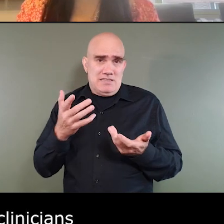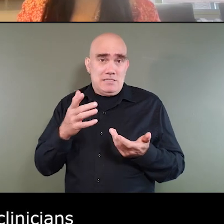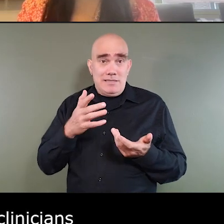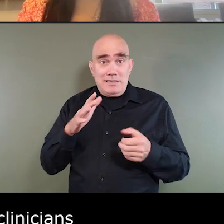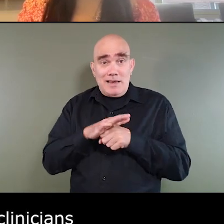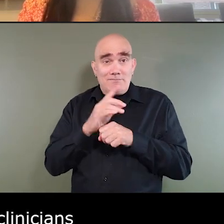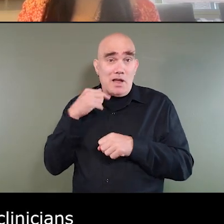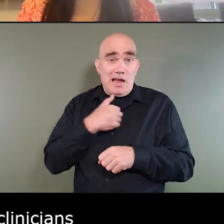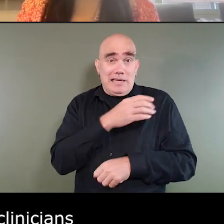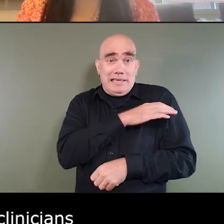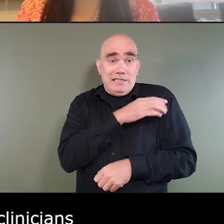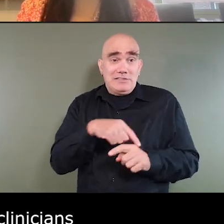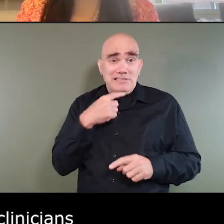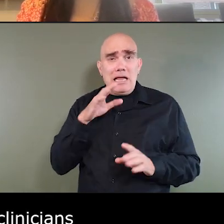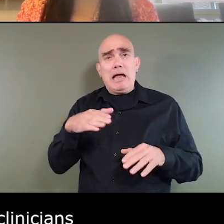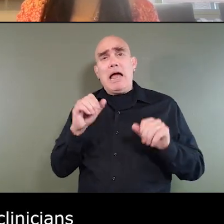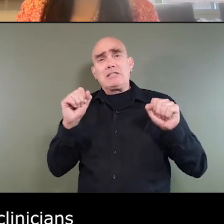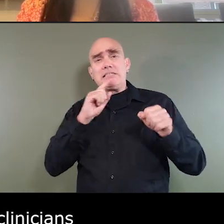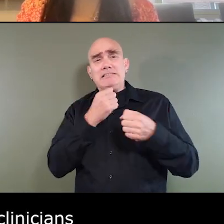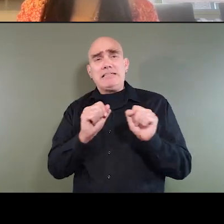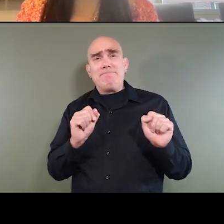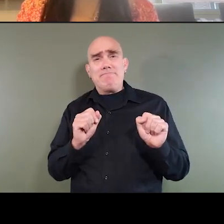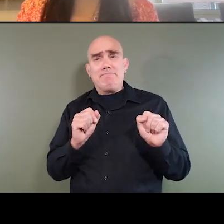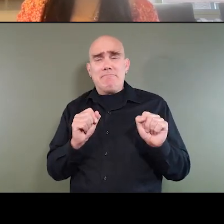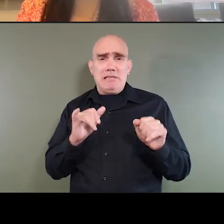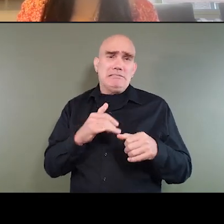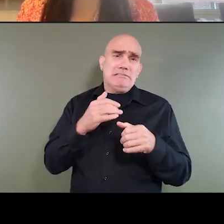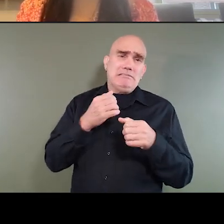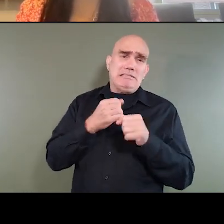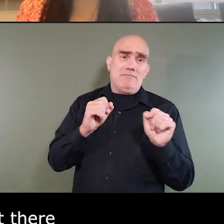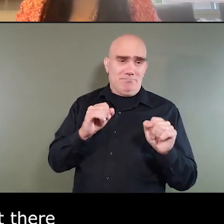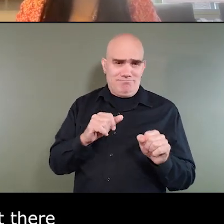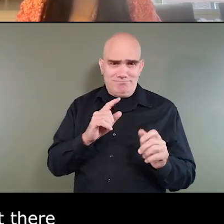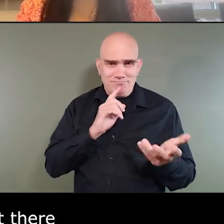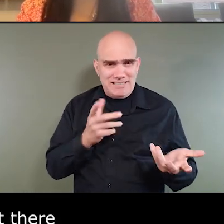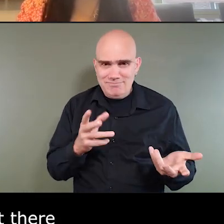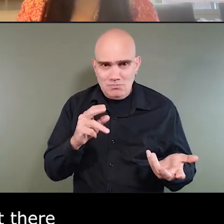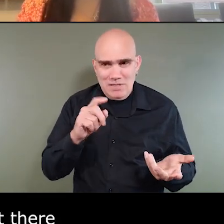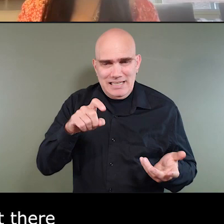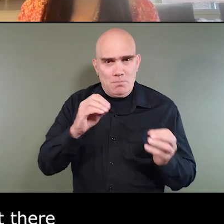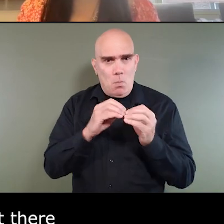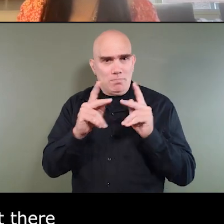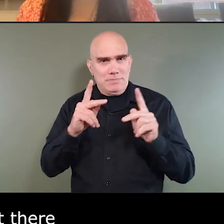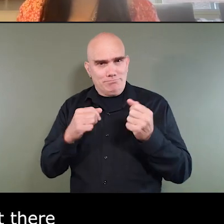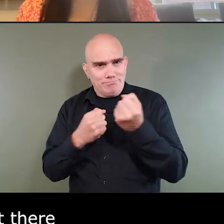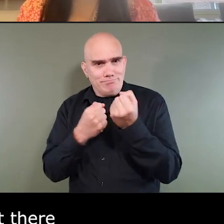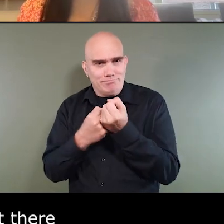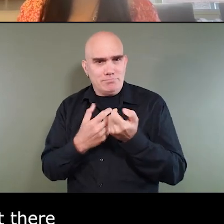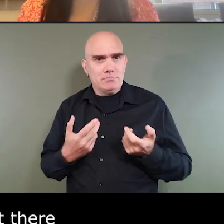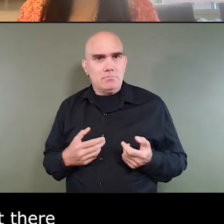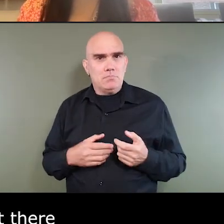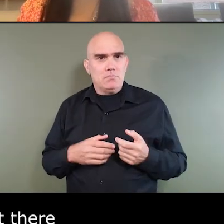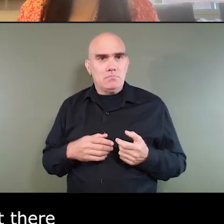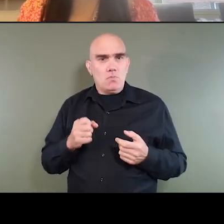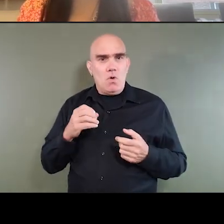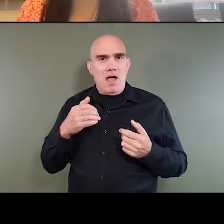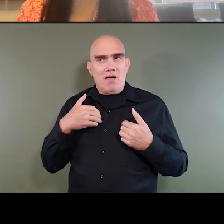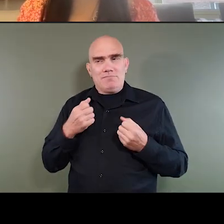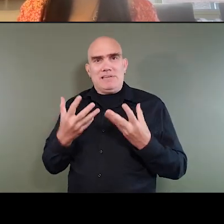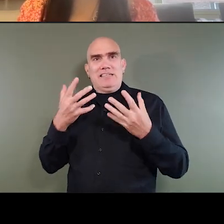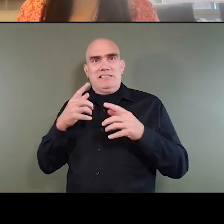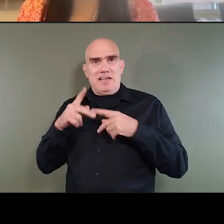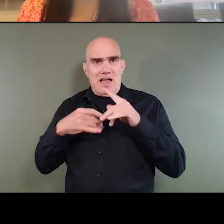say, hey, exercise is safe, we can make it safe, and you should do it. But there are so many different kinds